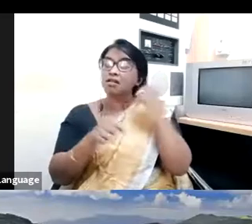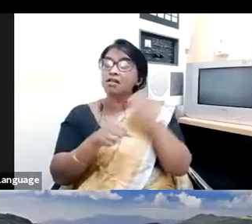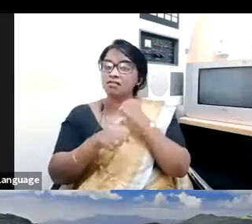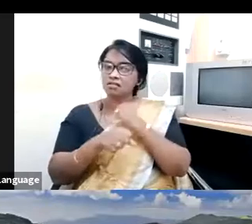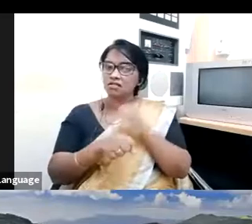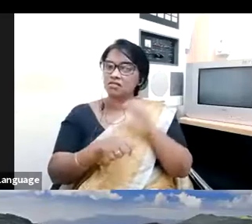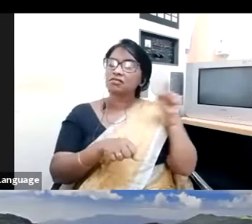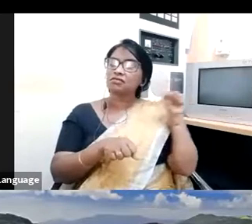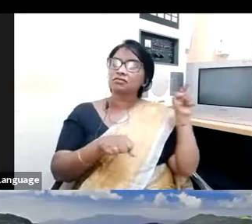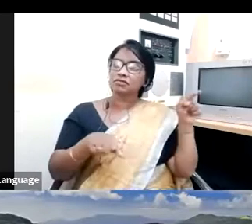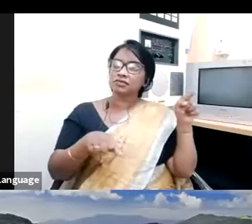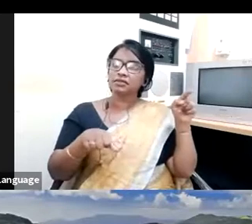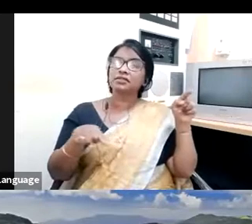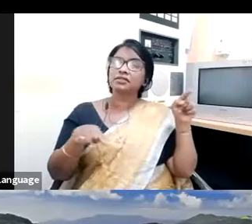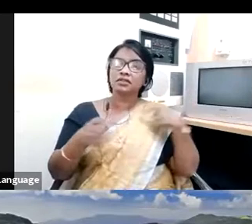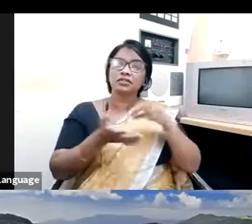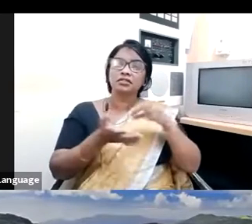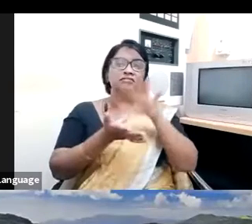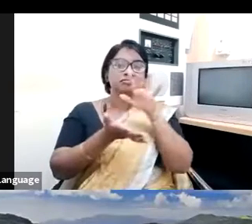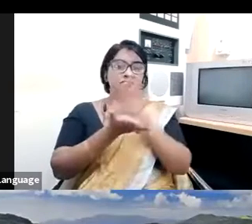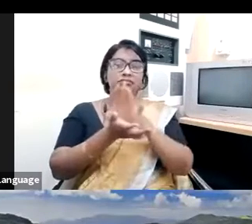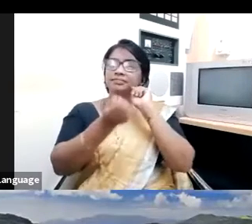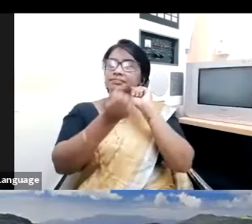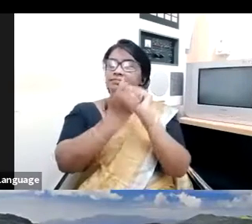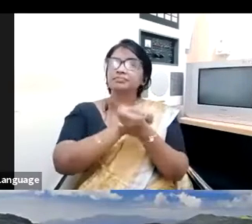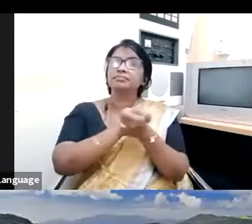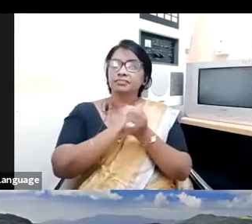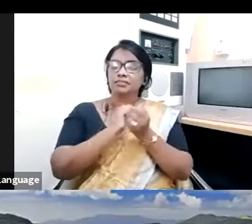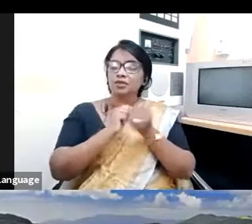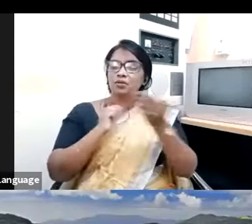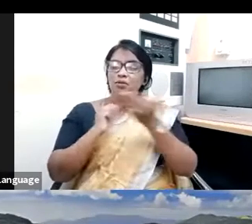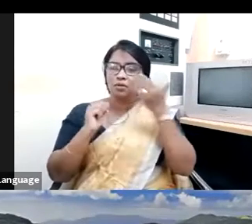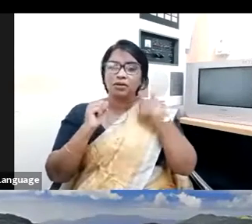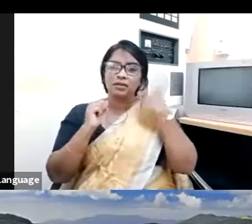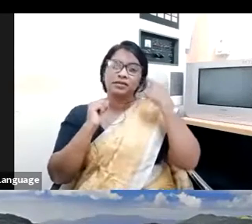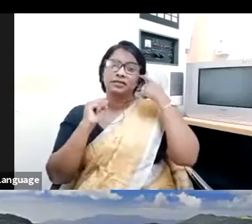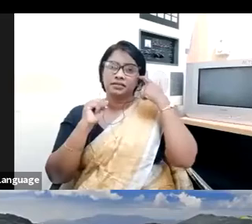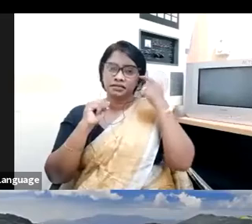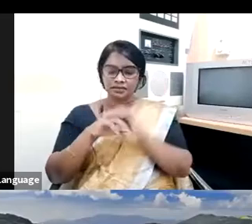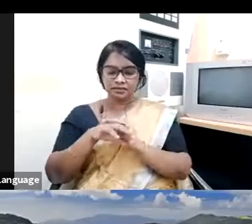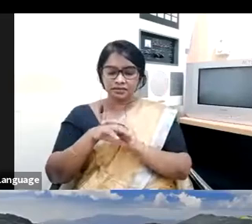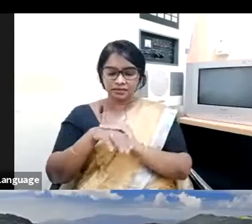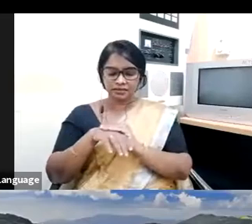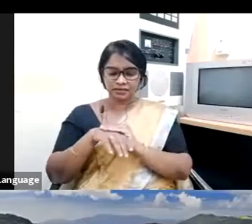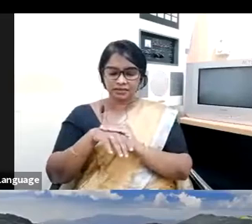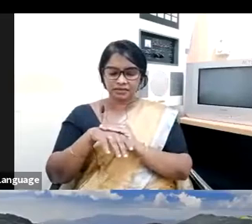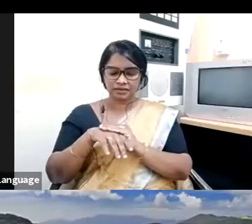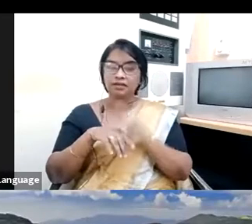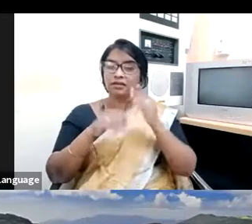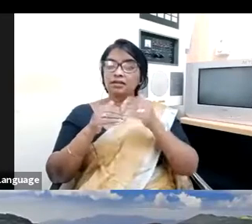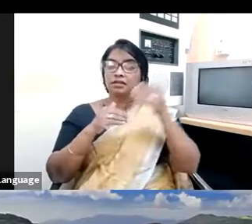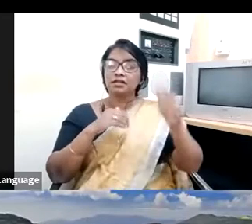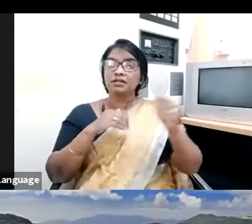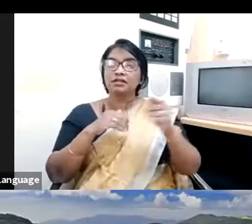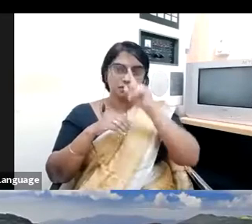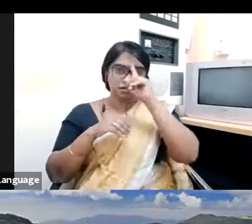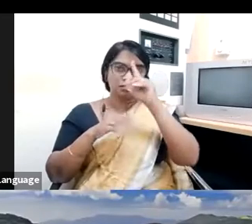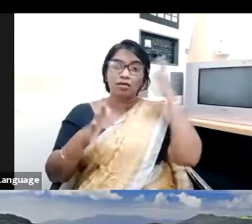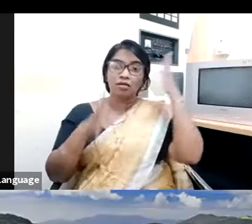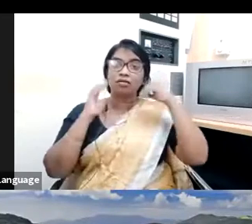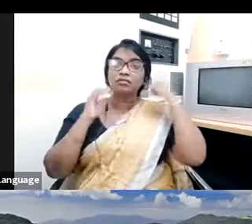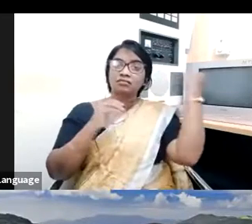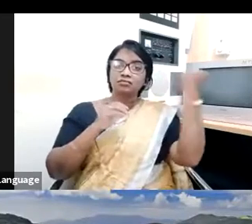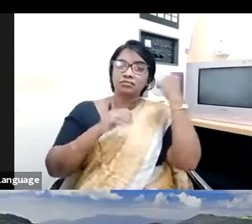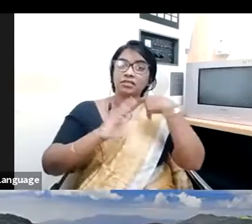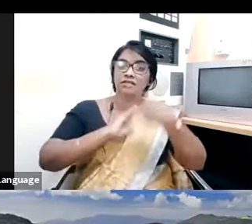this to the UNFCCC debate on the 26th next week. So that's something. Yeah.